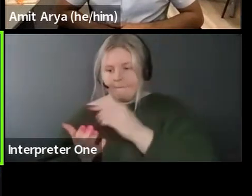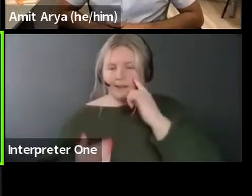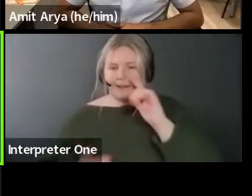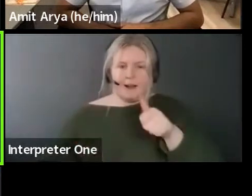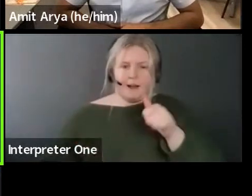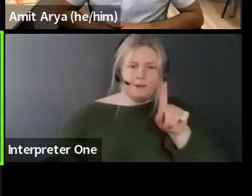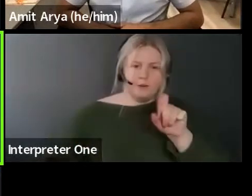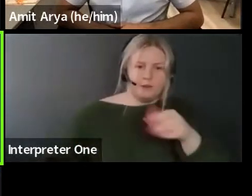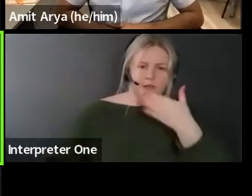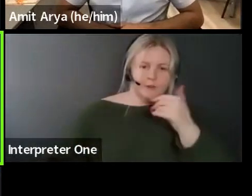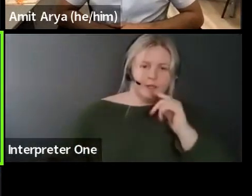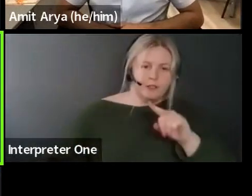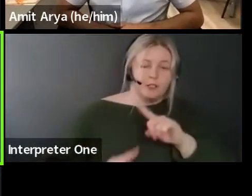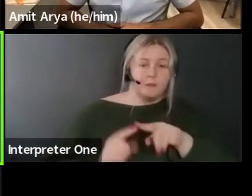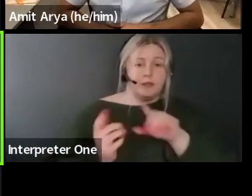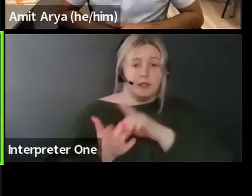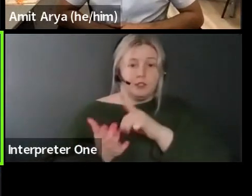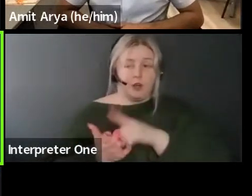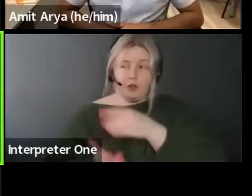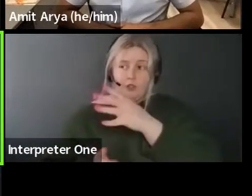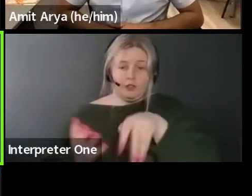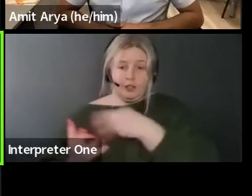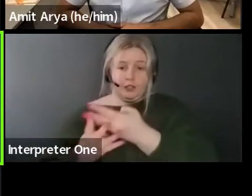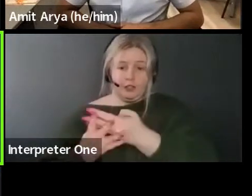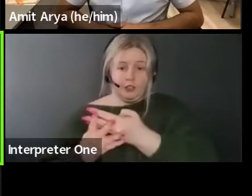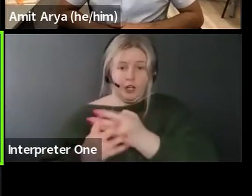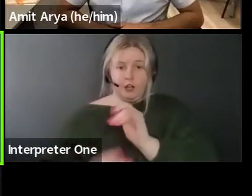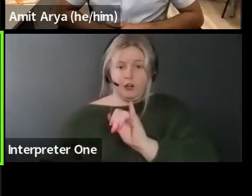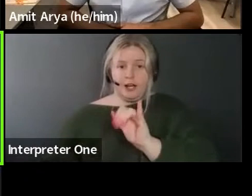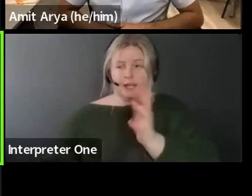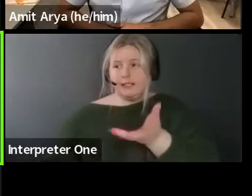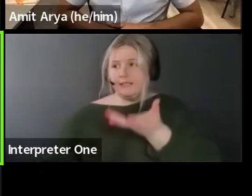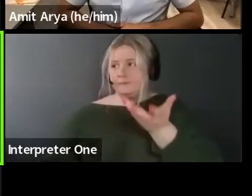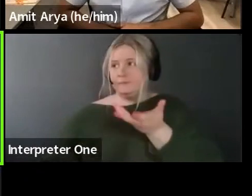doctors in jails are like literally like